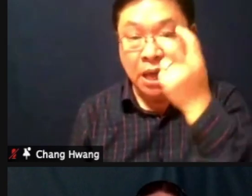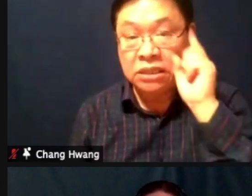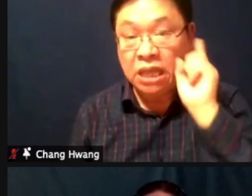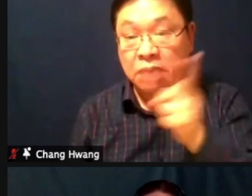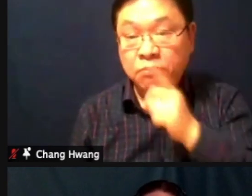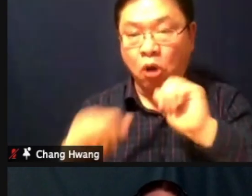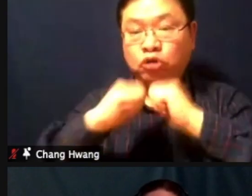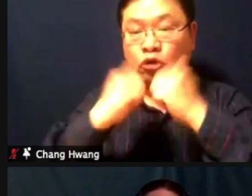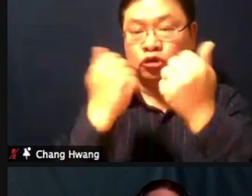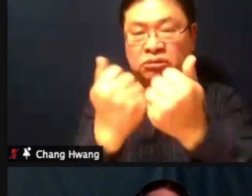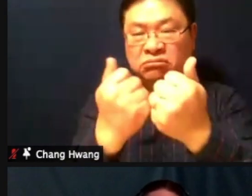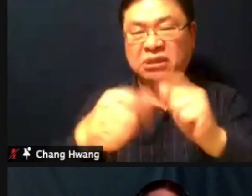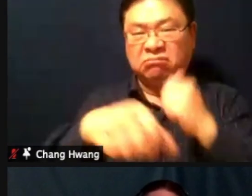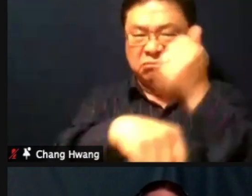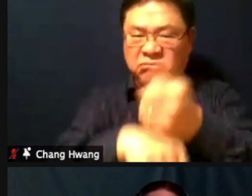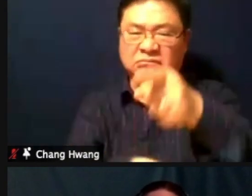In 1920s,